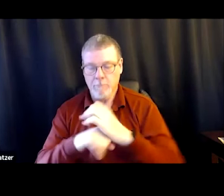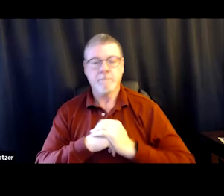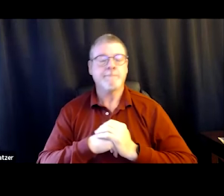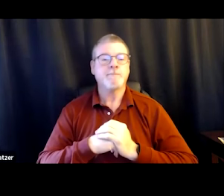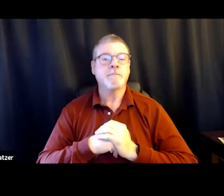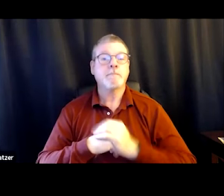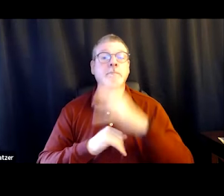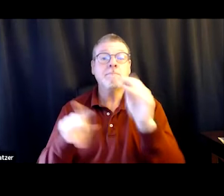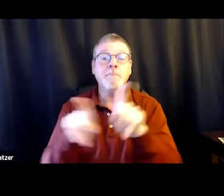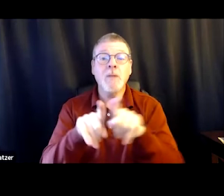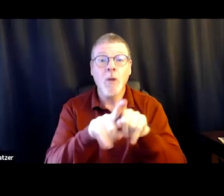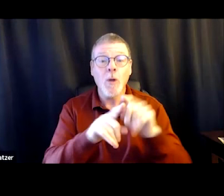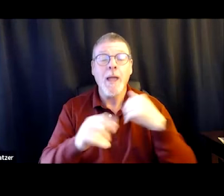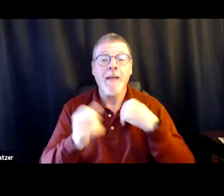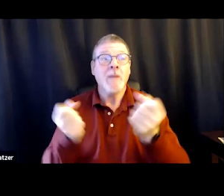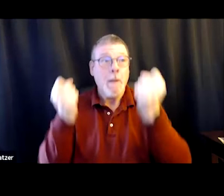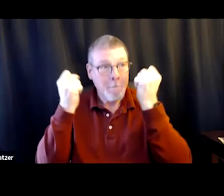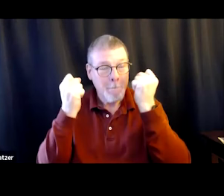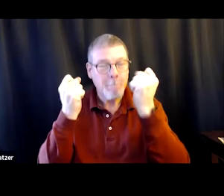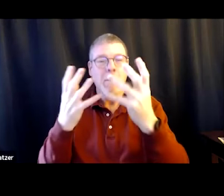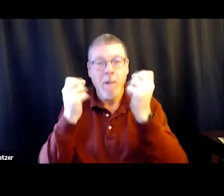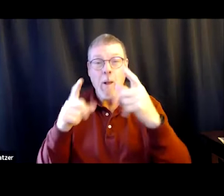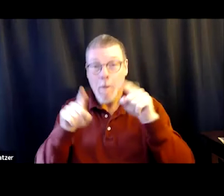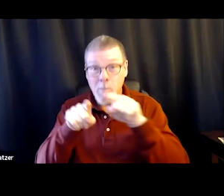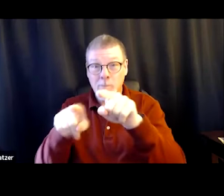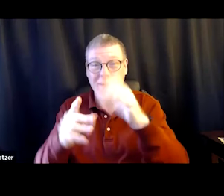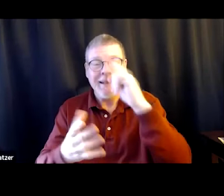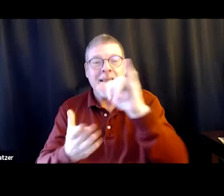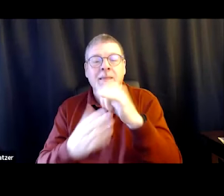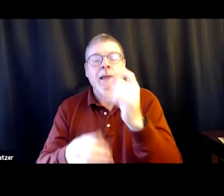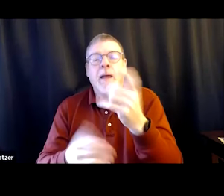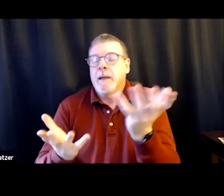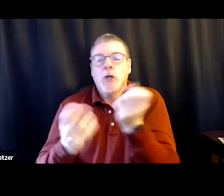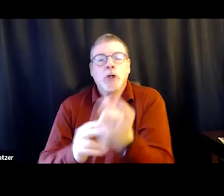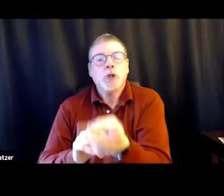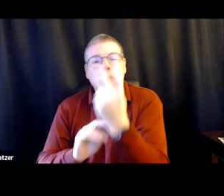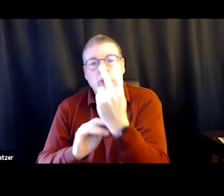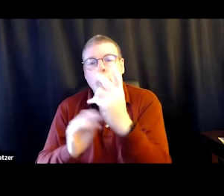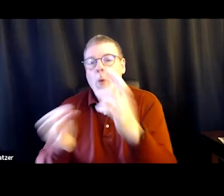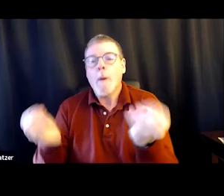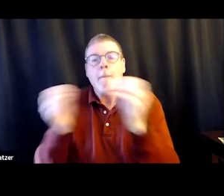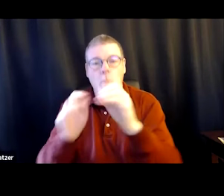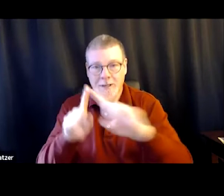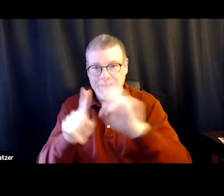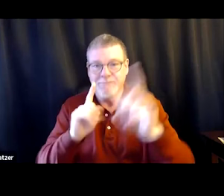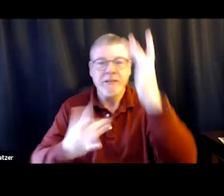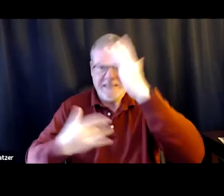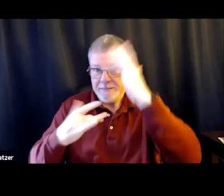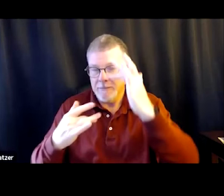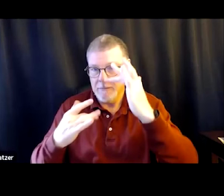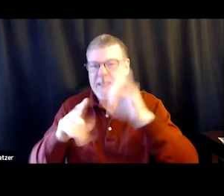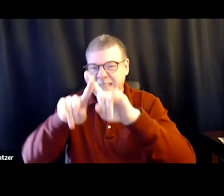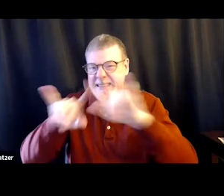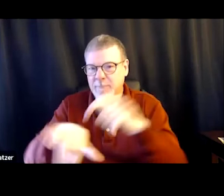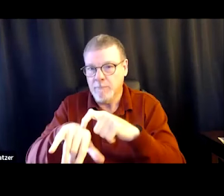we also have a measure of multimorbidity. Multimorbidity is simply the presence of two or more chronic conditions. So I'll talk about those sort of in